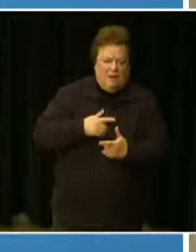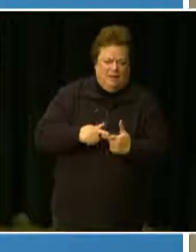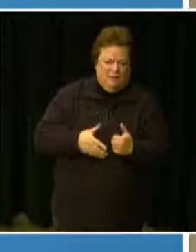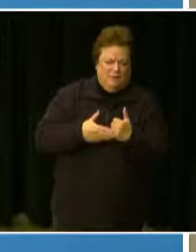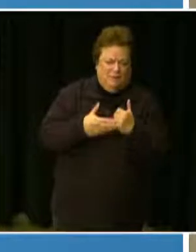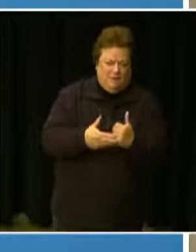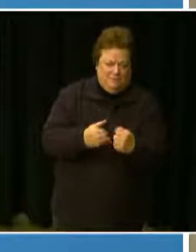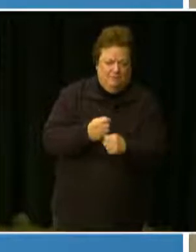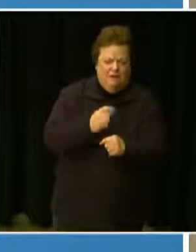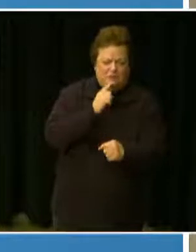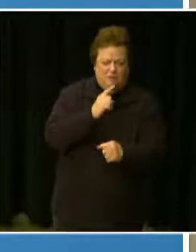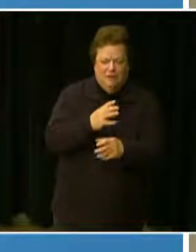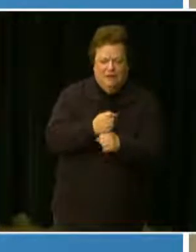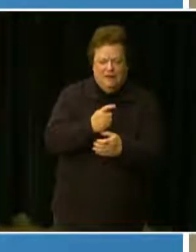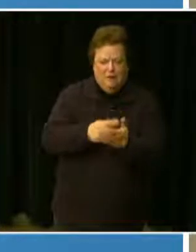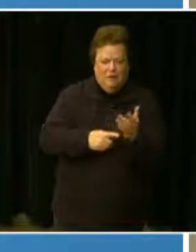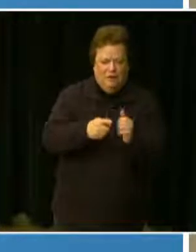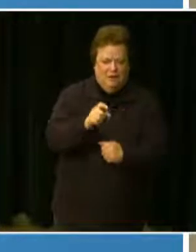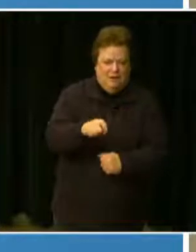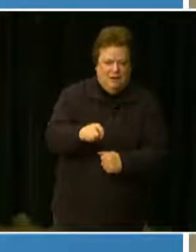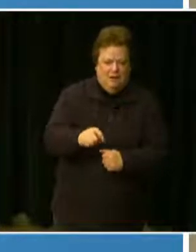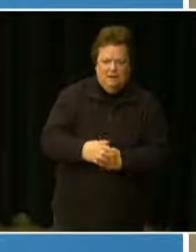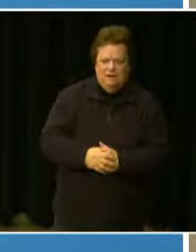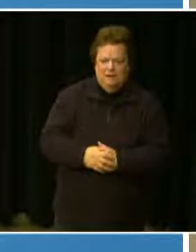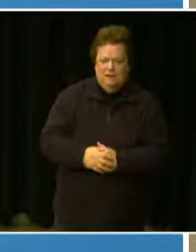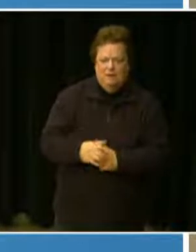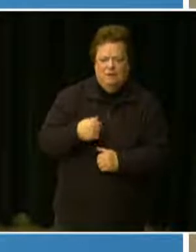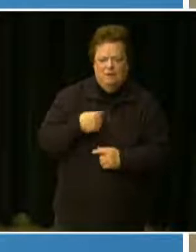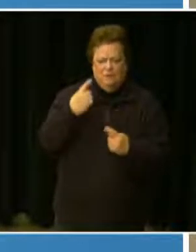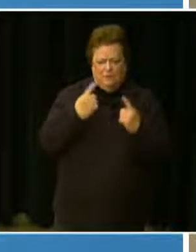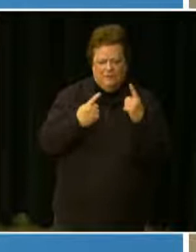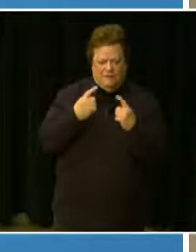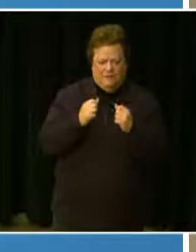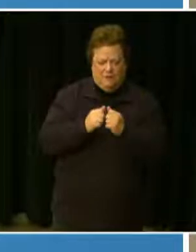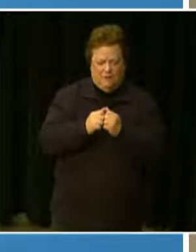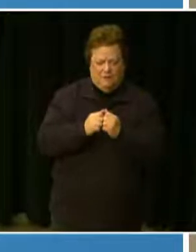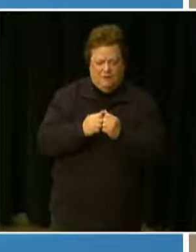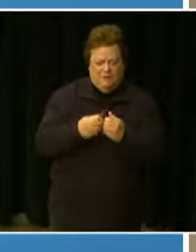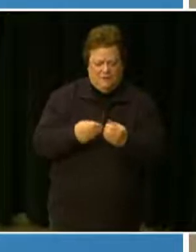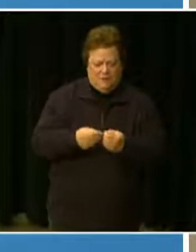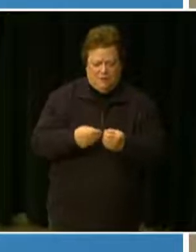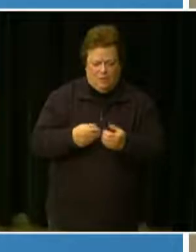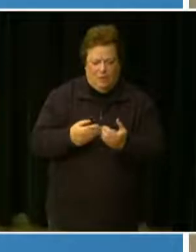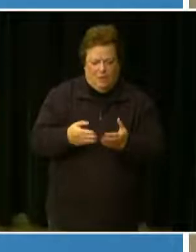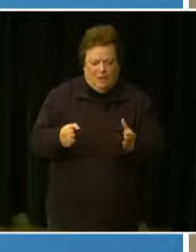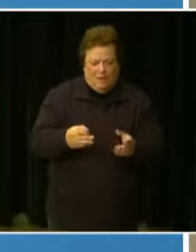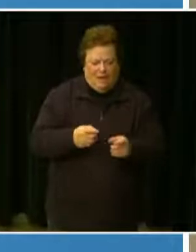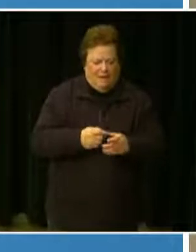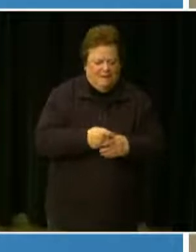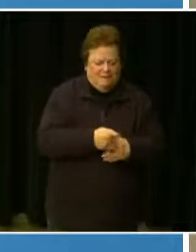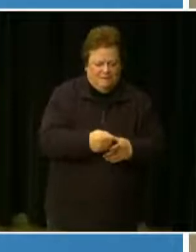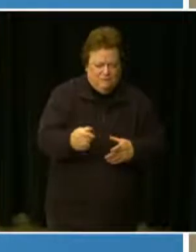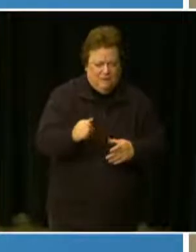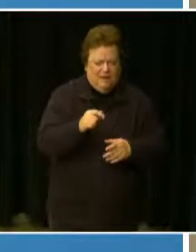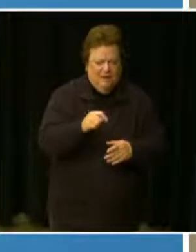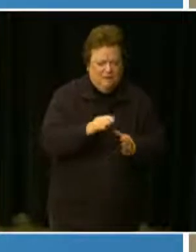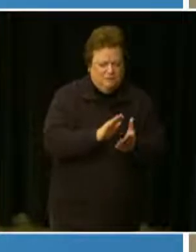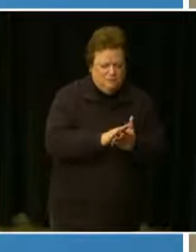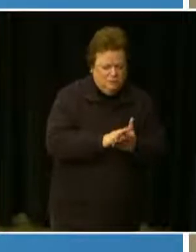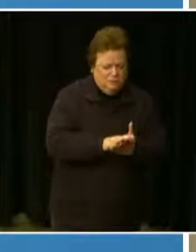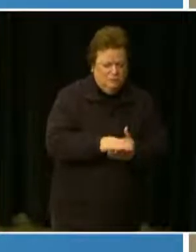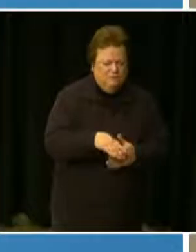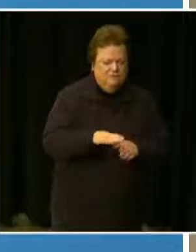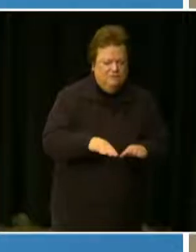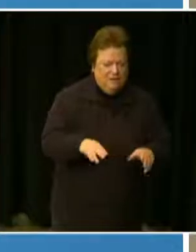make sure that they get what they need. And we're thinking with the wide distribution at the schools and the child cares and